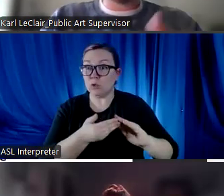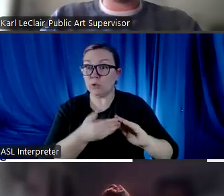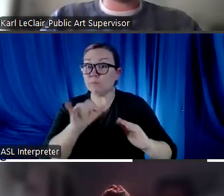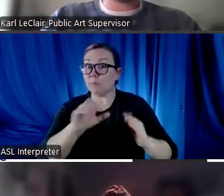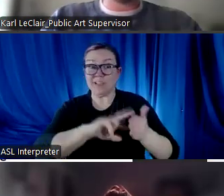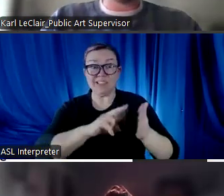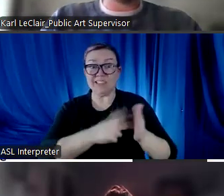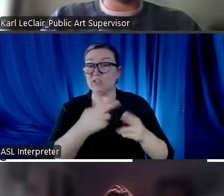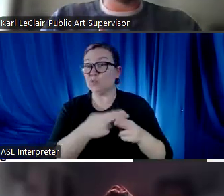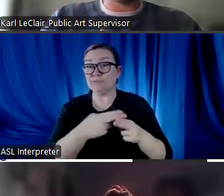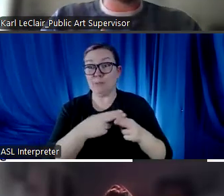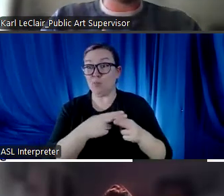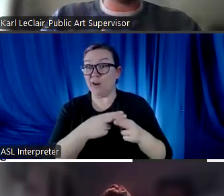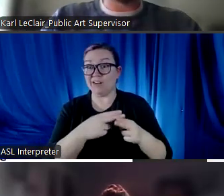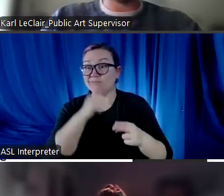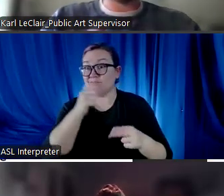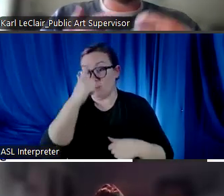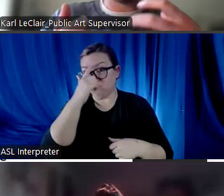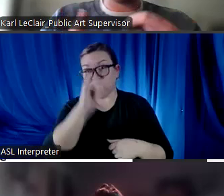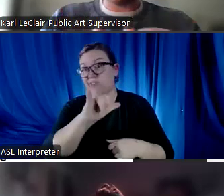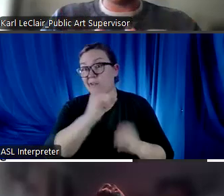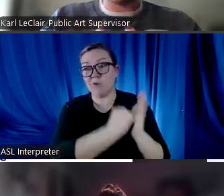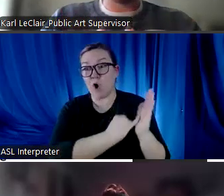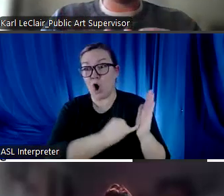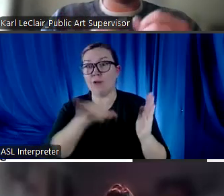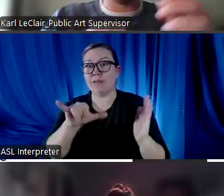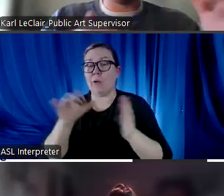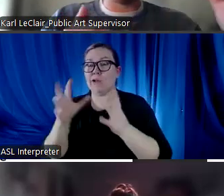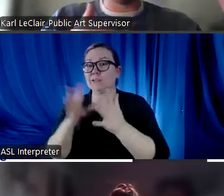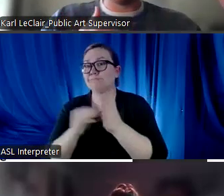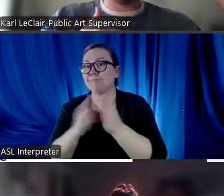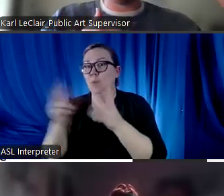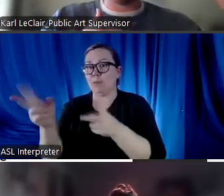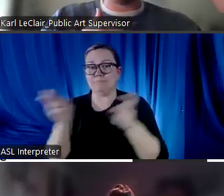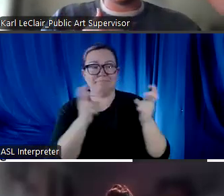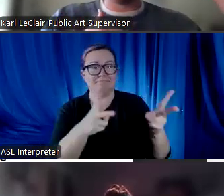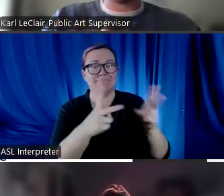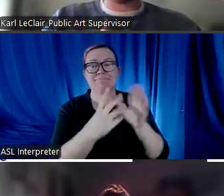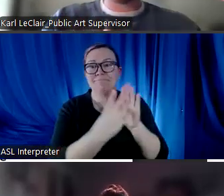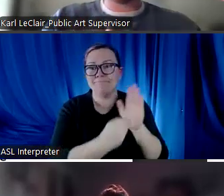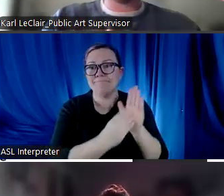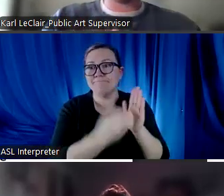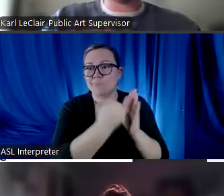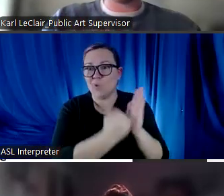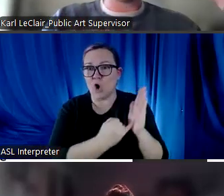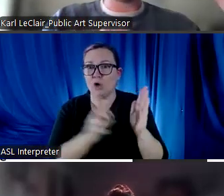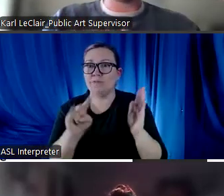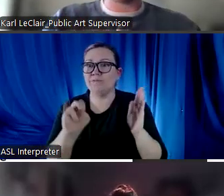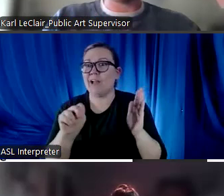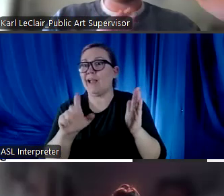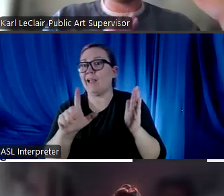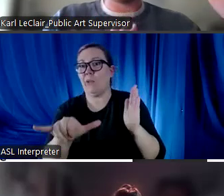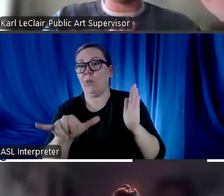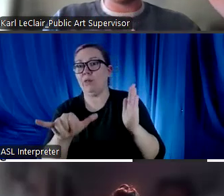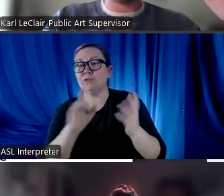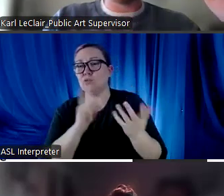temporary project. It was actually a reproduced artwork on a vinyl application. So it's basically